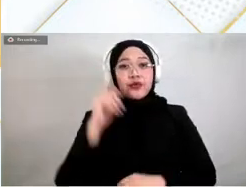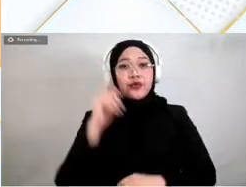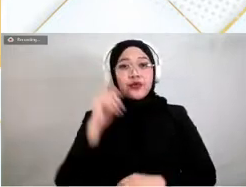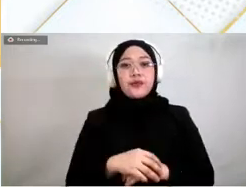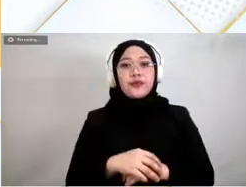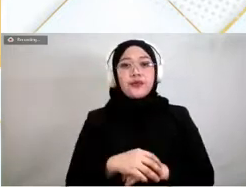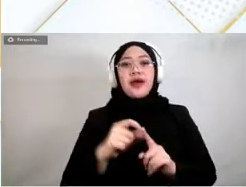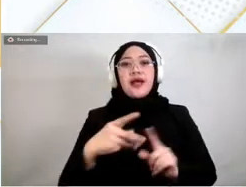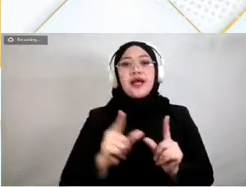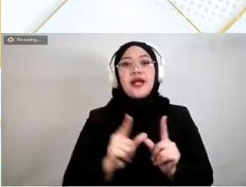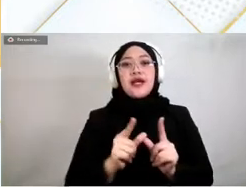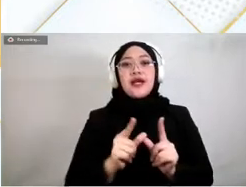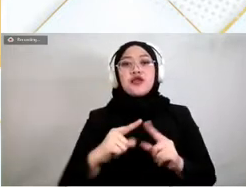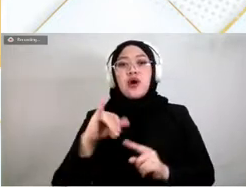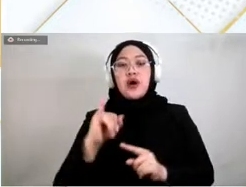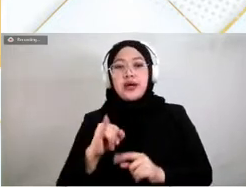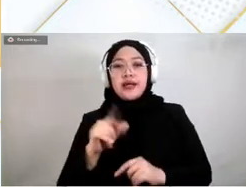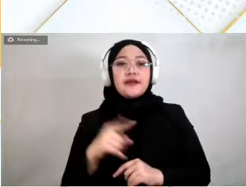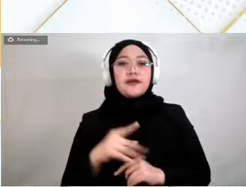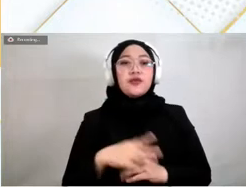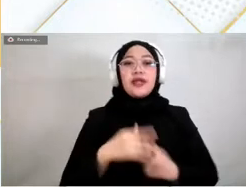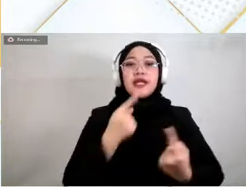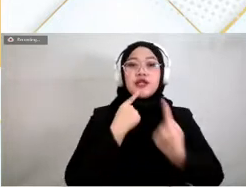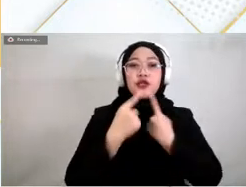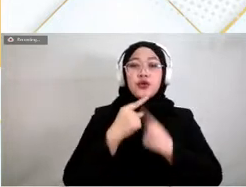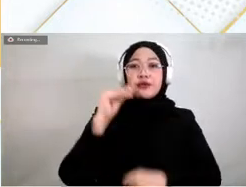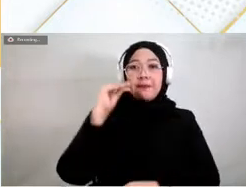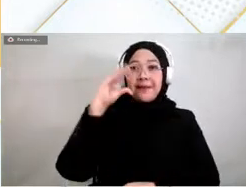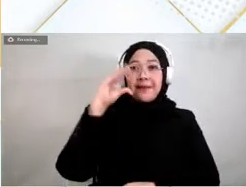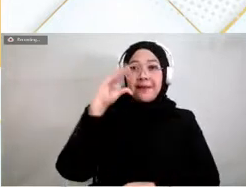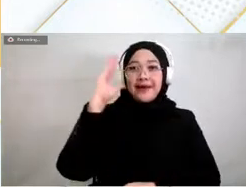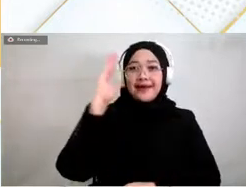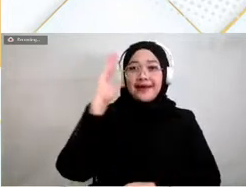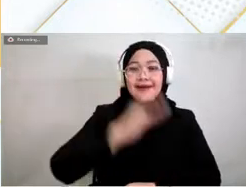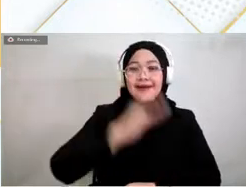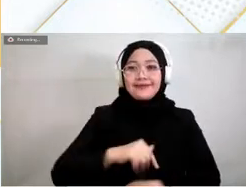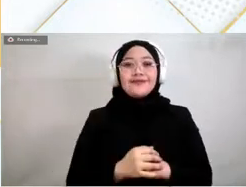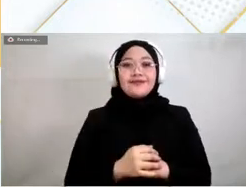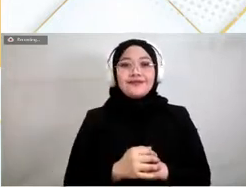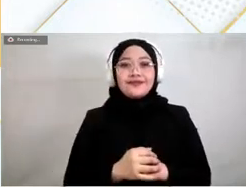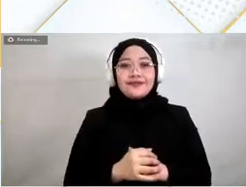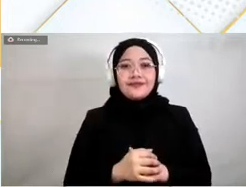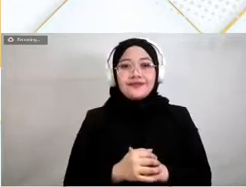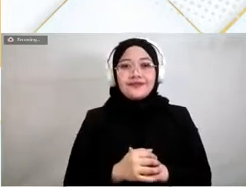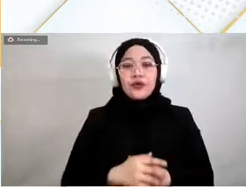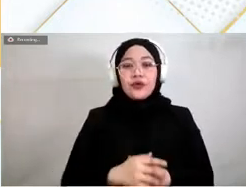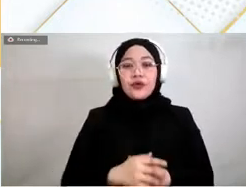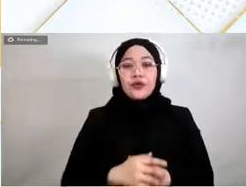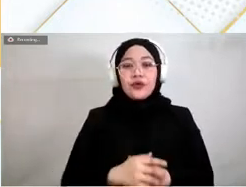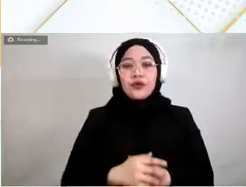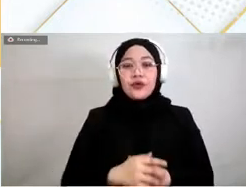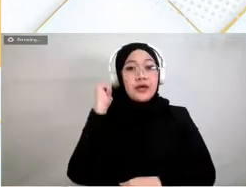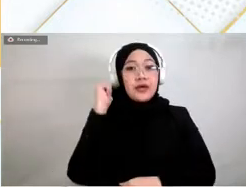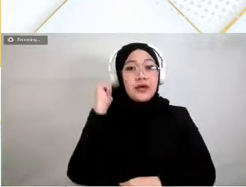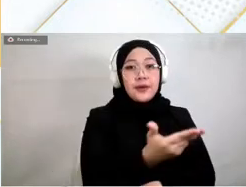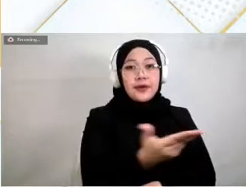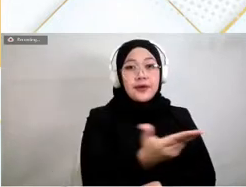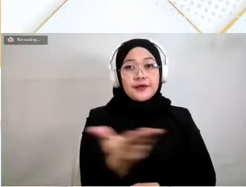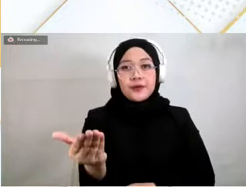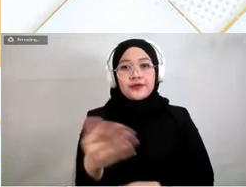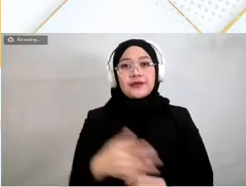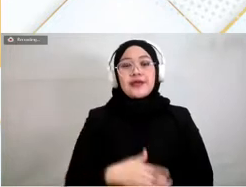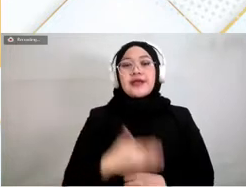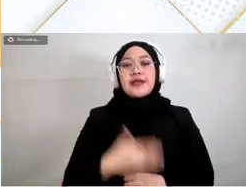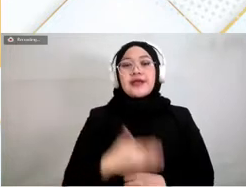very good platforms for discussions this morning. Excellencies, ladies and gentlemen, welcome